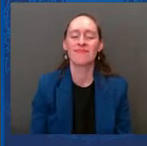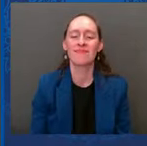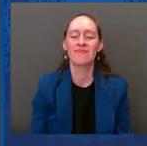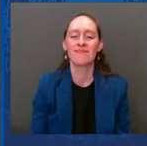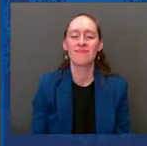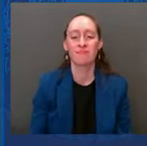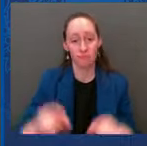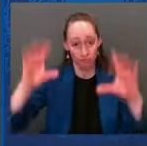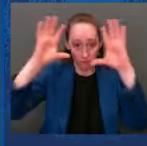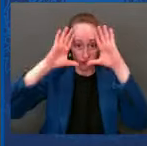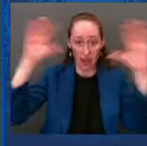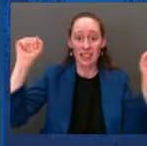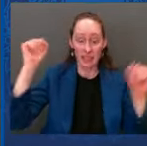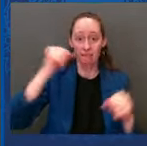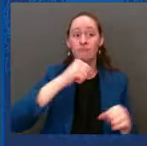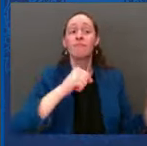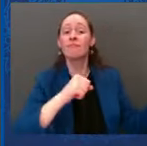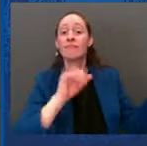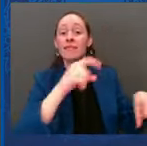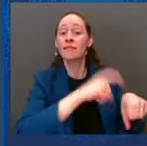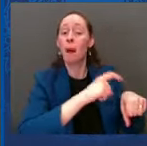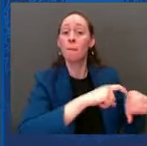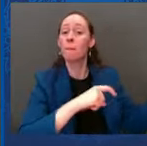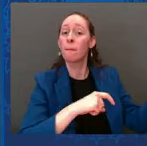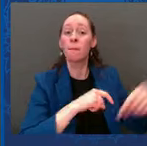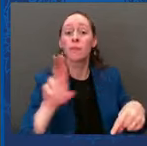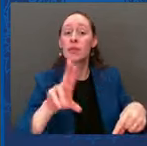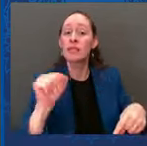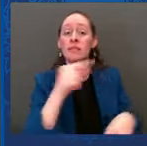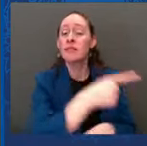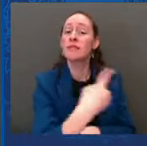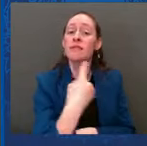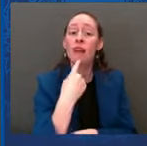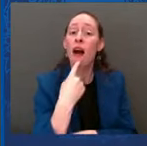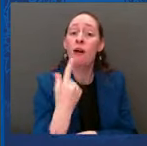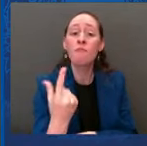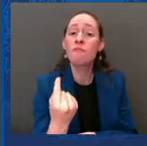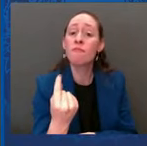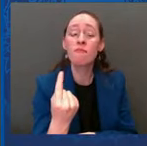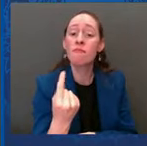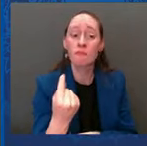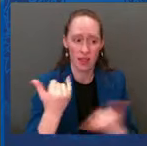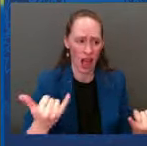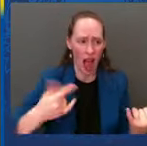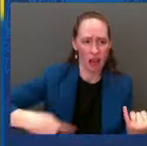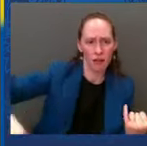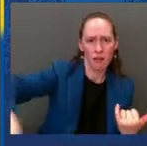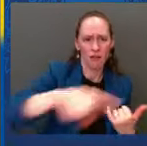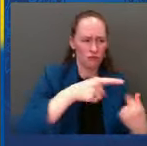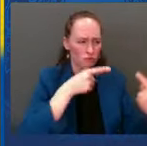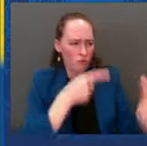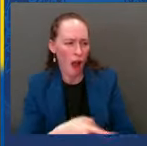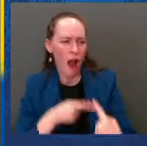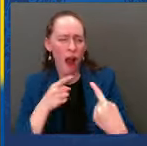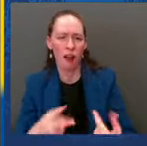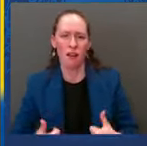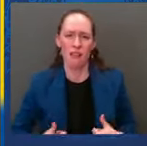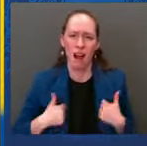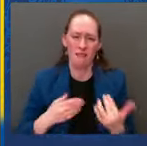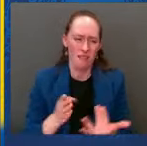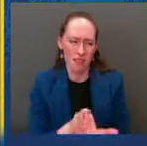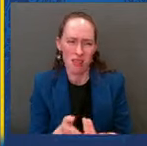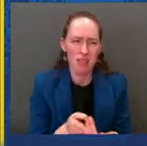struggle will define the world and what our children and grandchildren, how they live, and